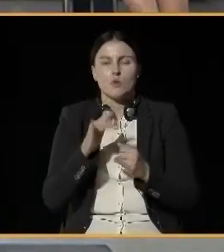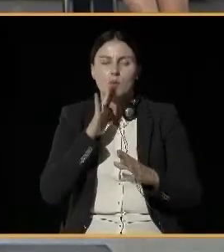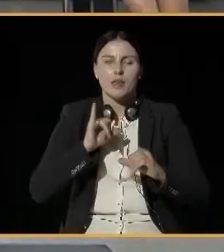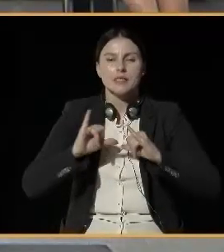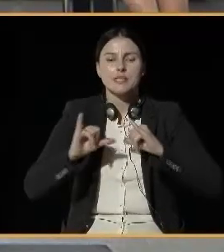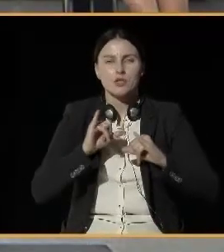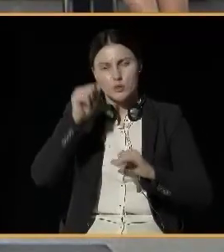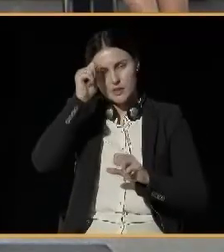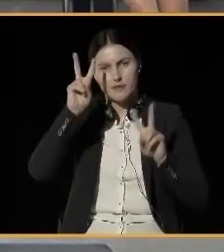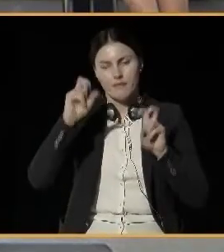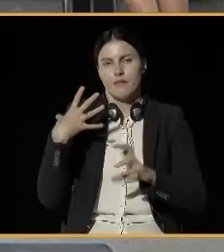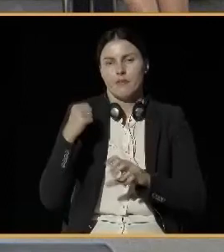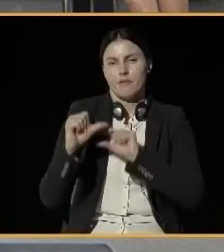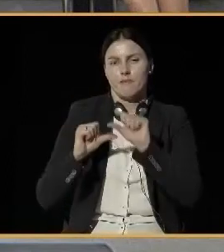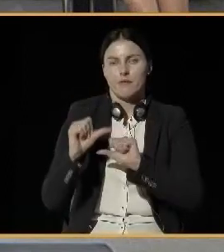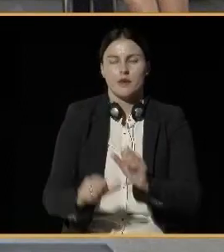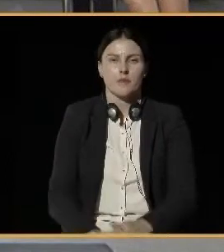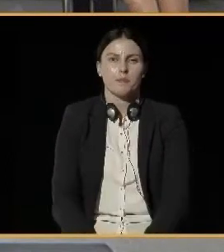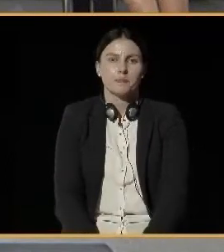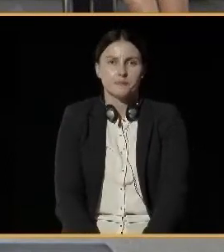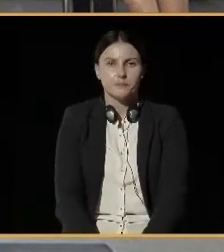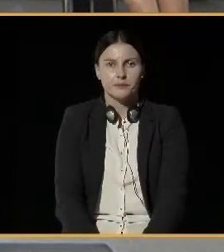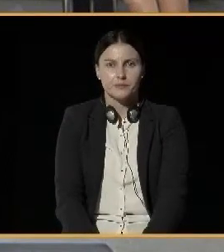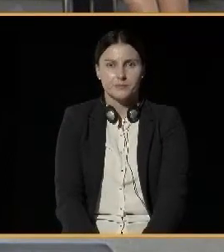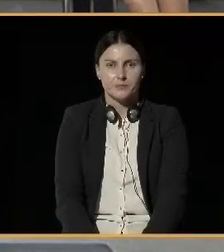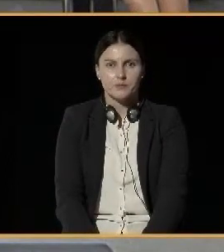us to manage aging, for instance.